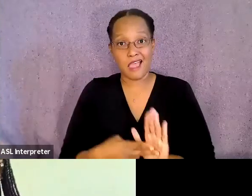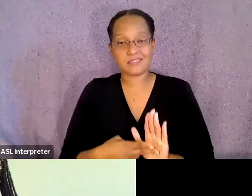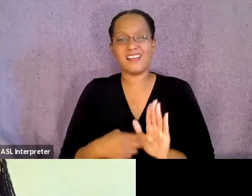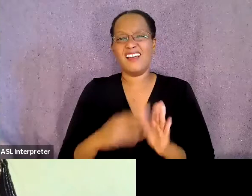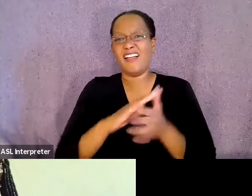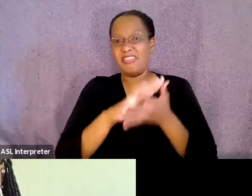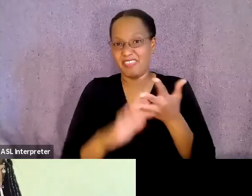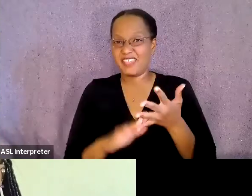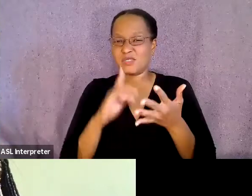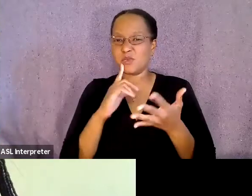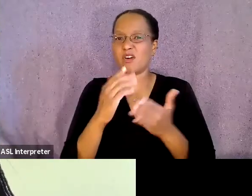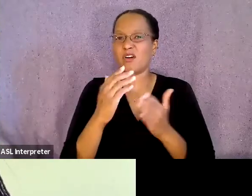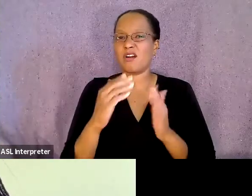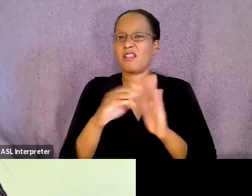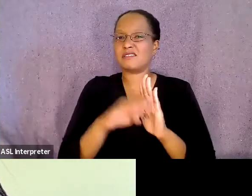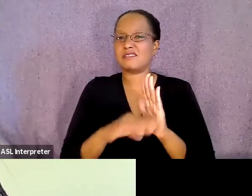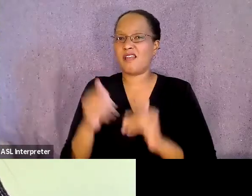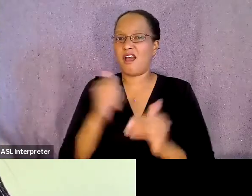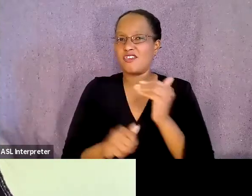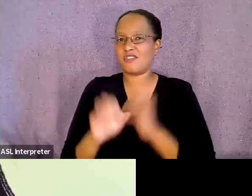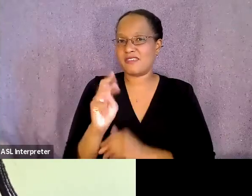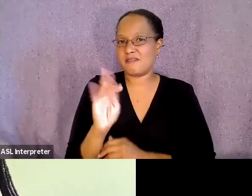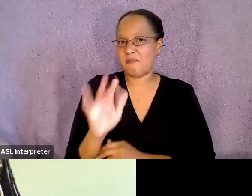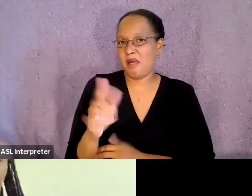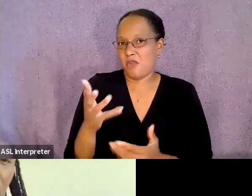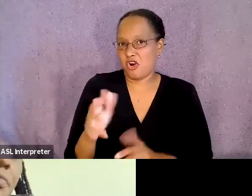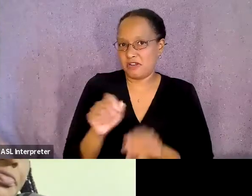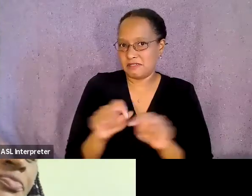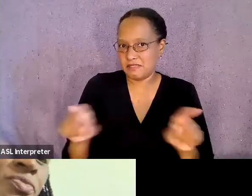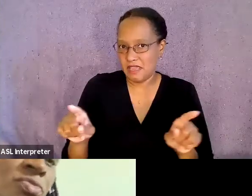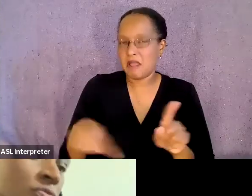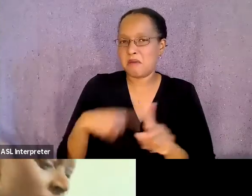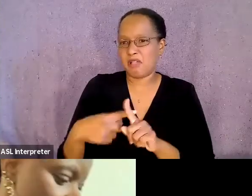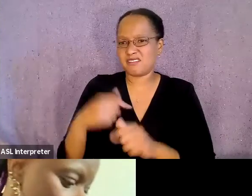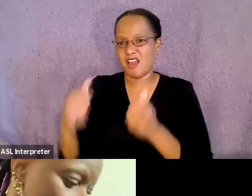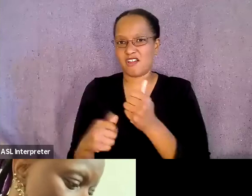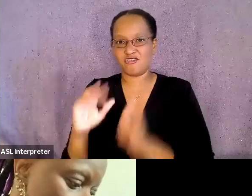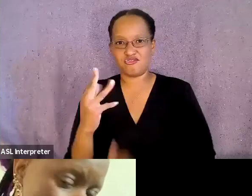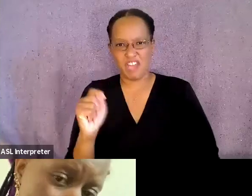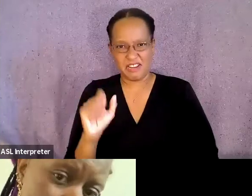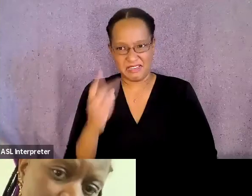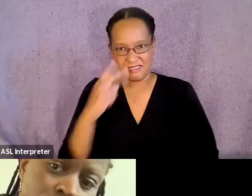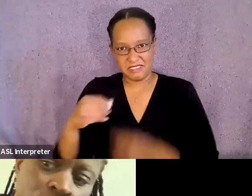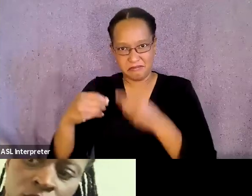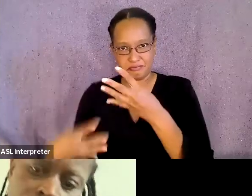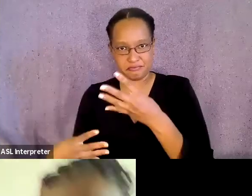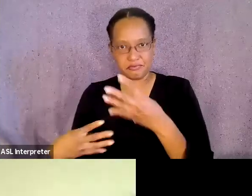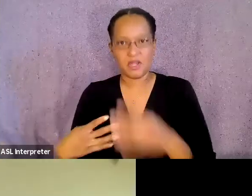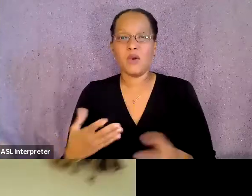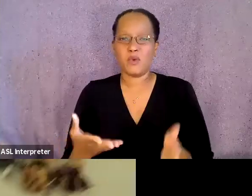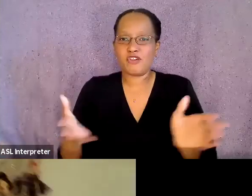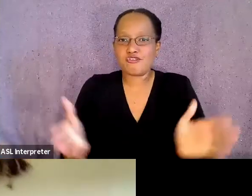and also have been shared in the chat. We do encourage you to join the conversation on Twitter with the hashtag